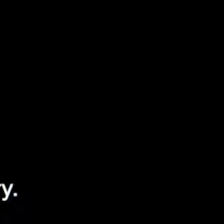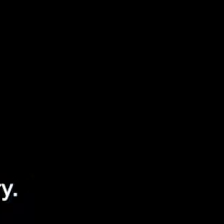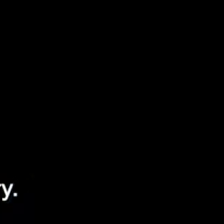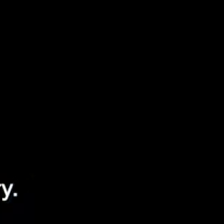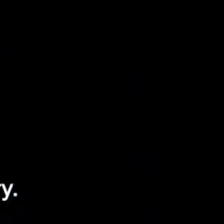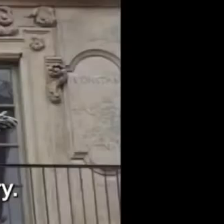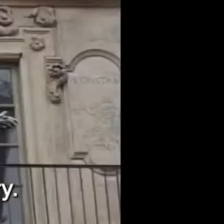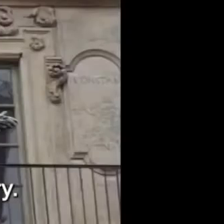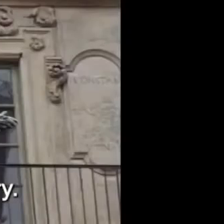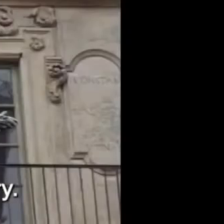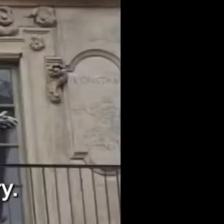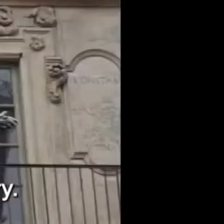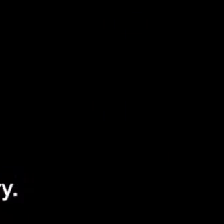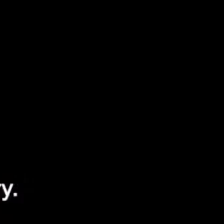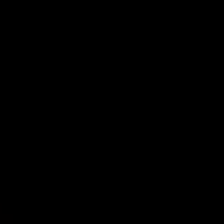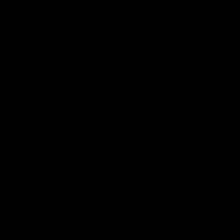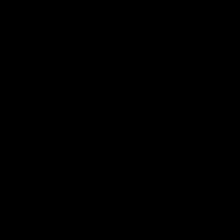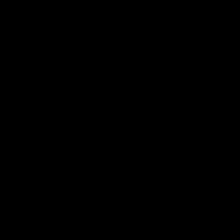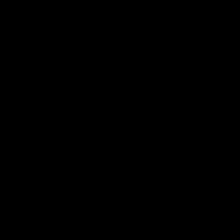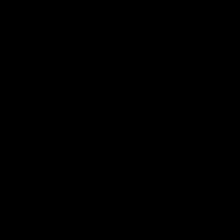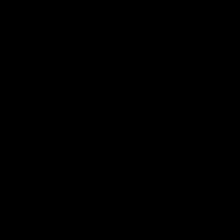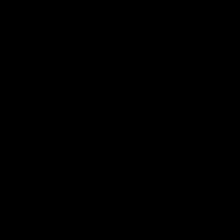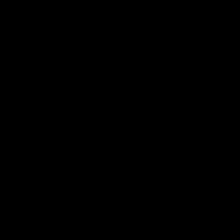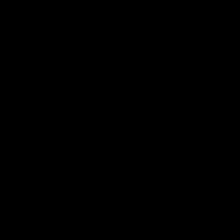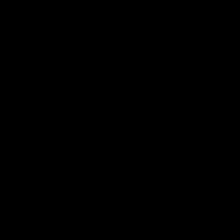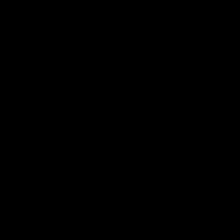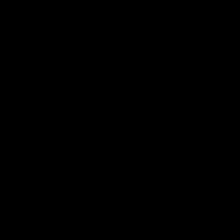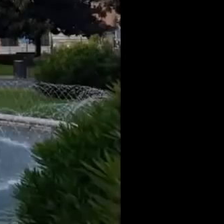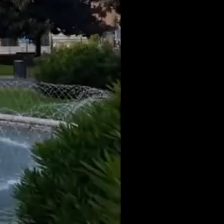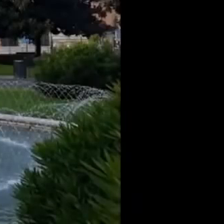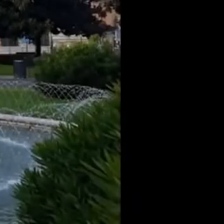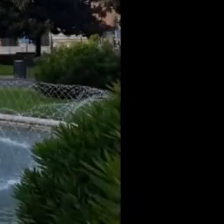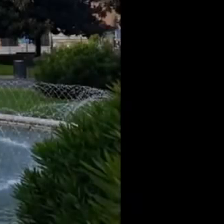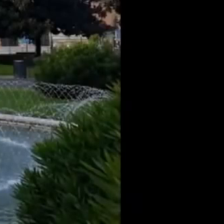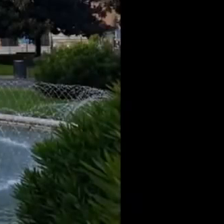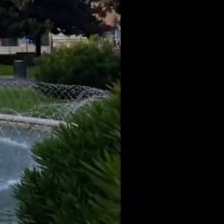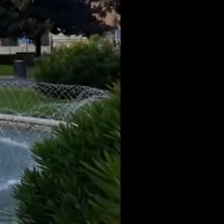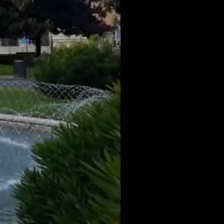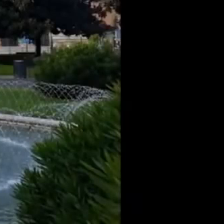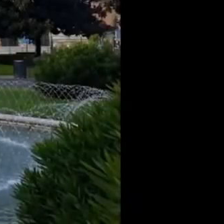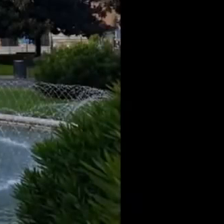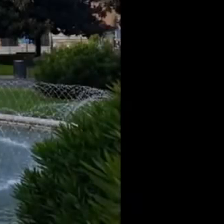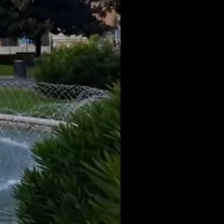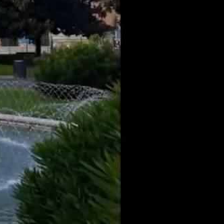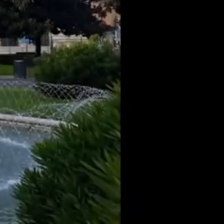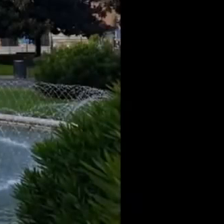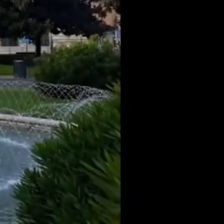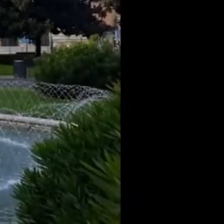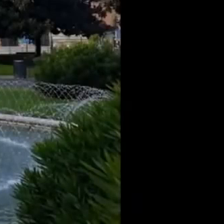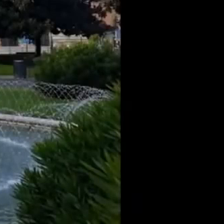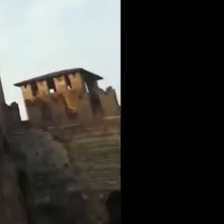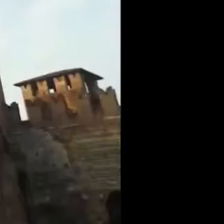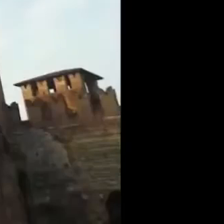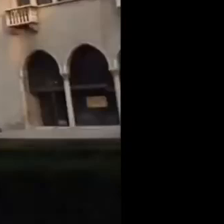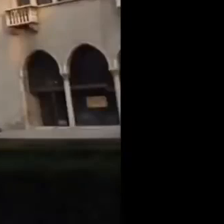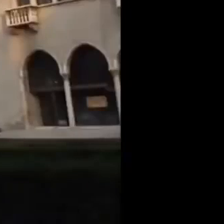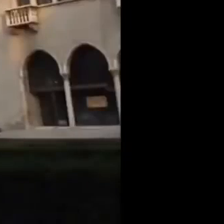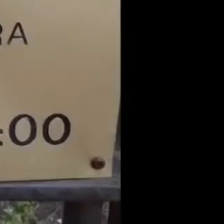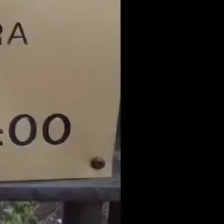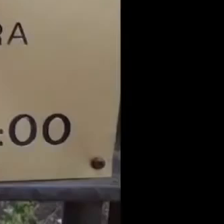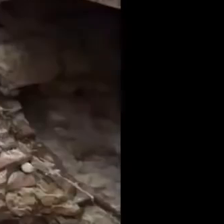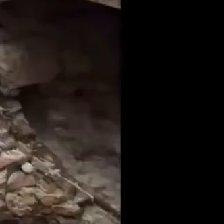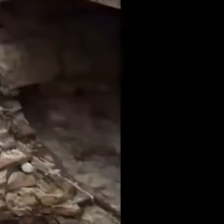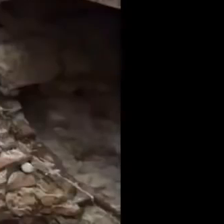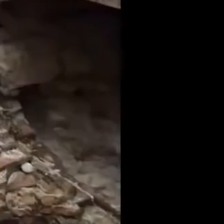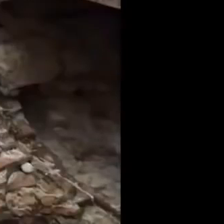each one of them have their own history. We also saw squares, fountains, castles,